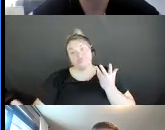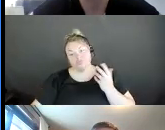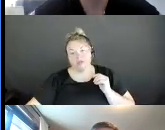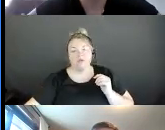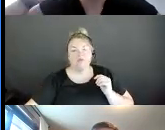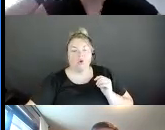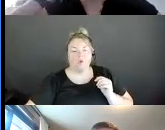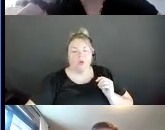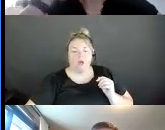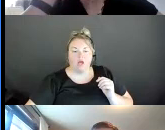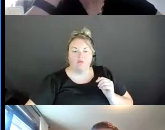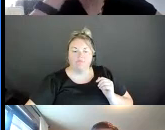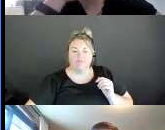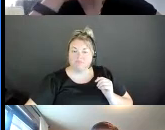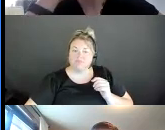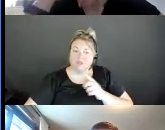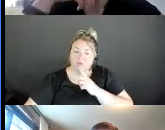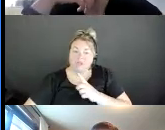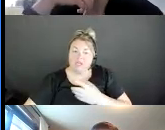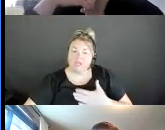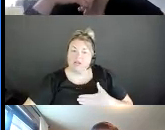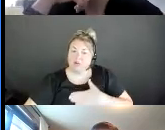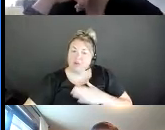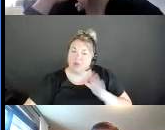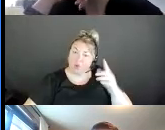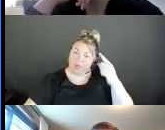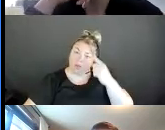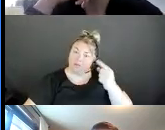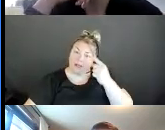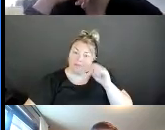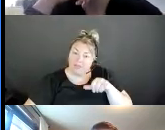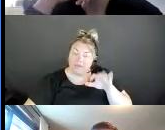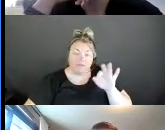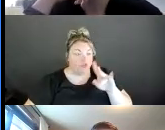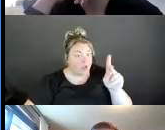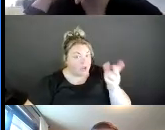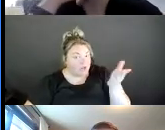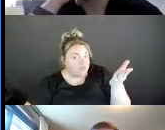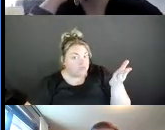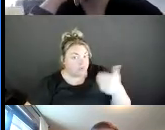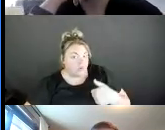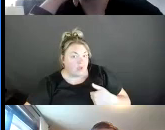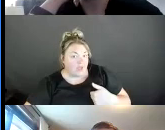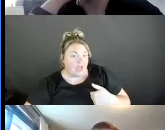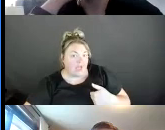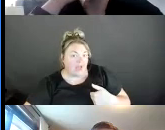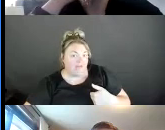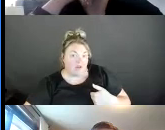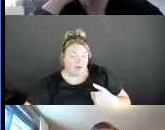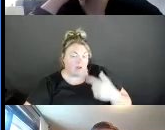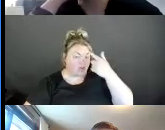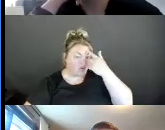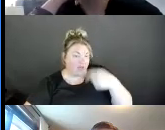I would love your thoughts about that. And Frank, I wonder if you have some thoughts about